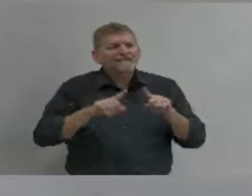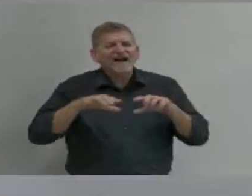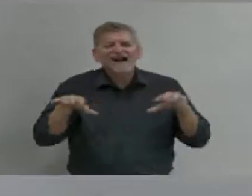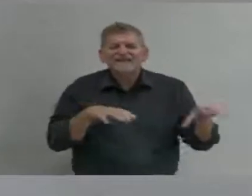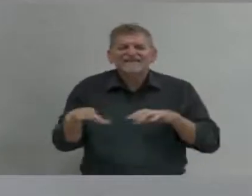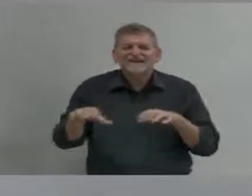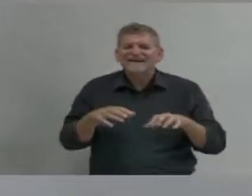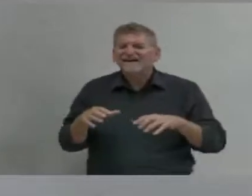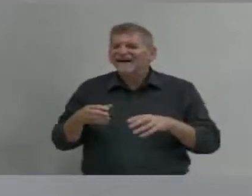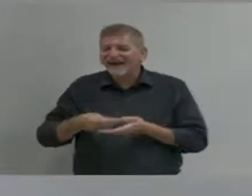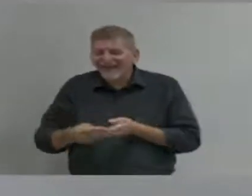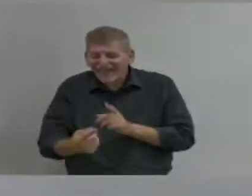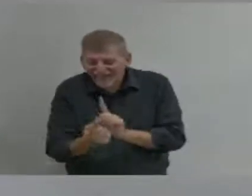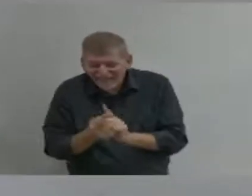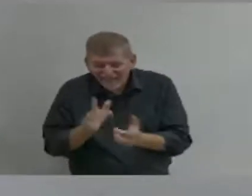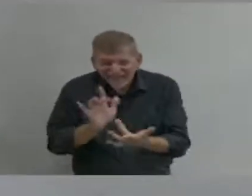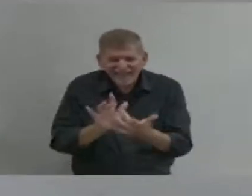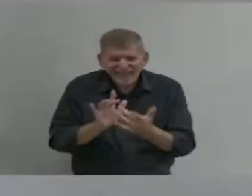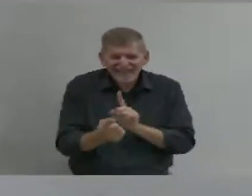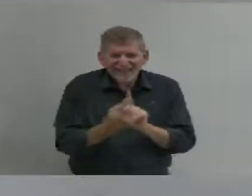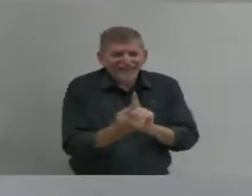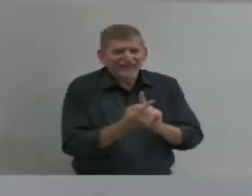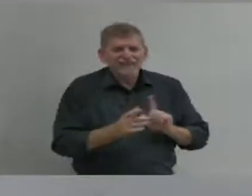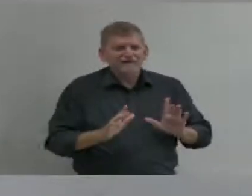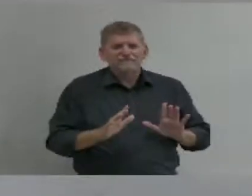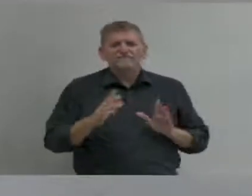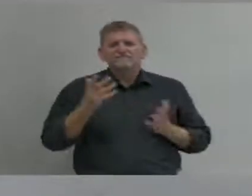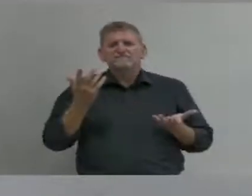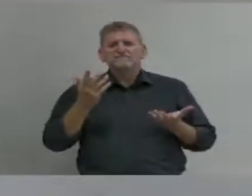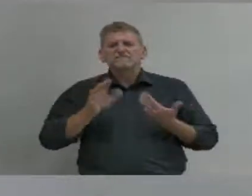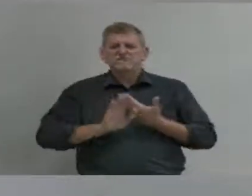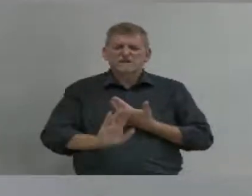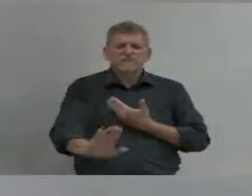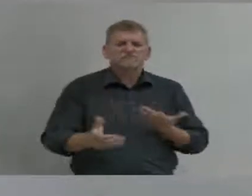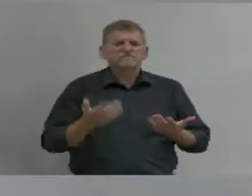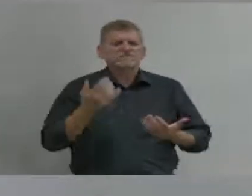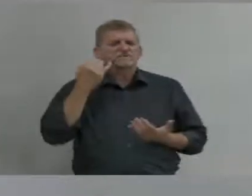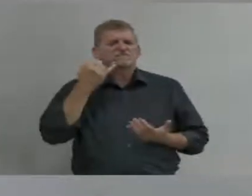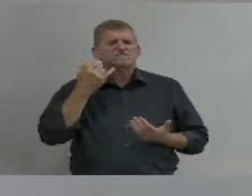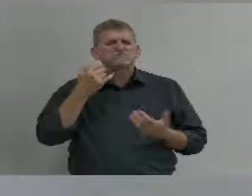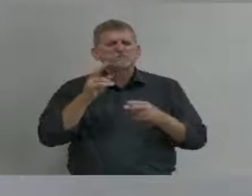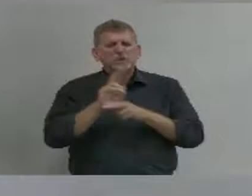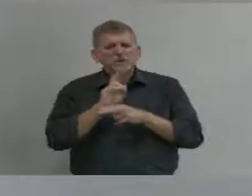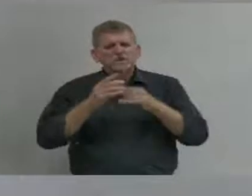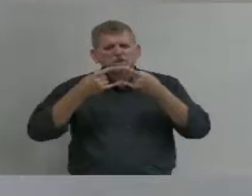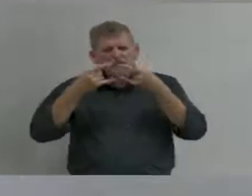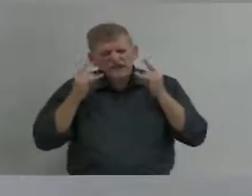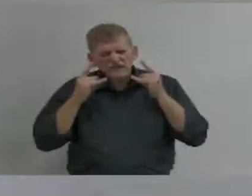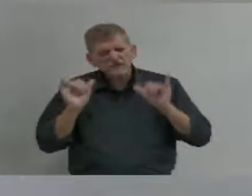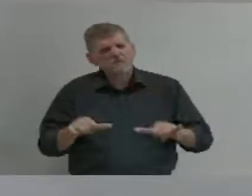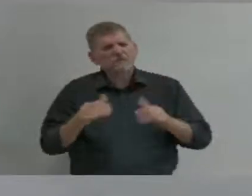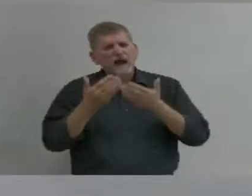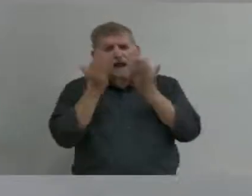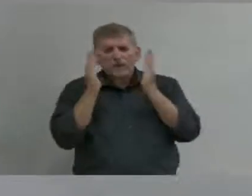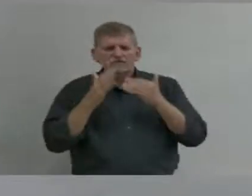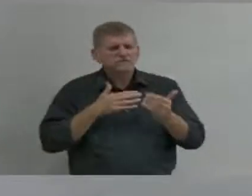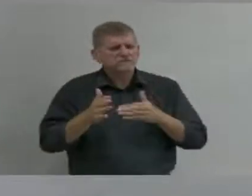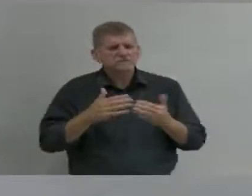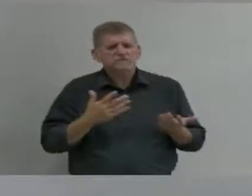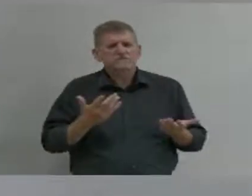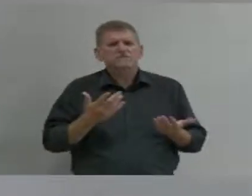if you're sick, using face coverings, hand washing frequently, thinking